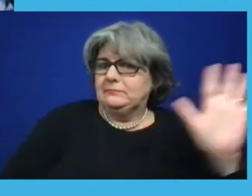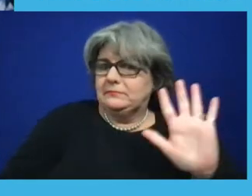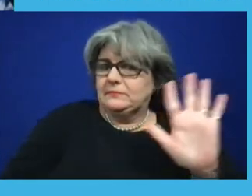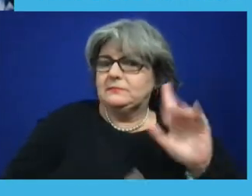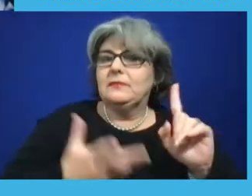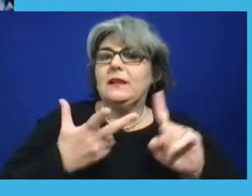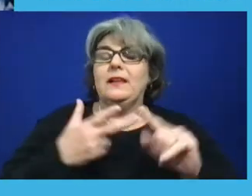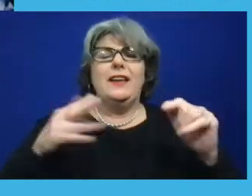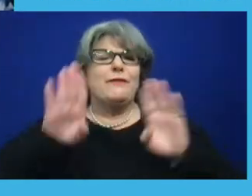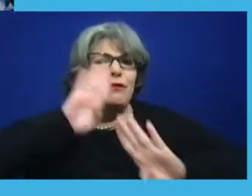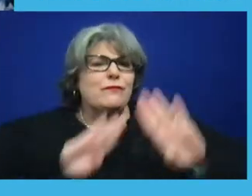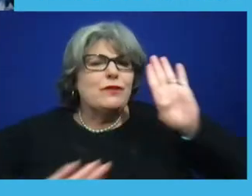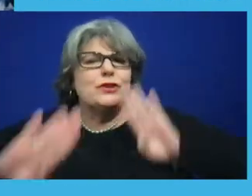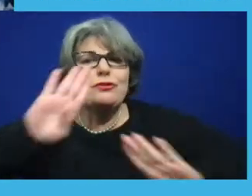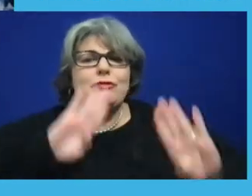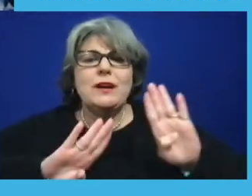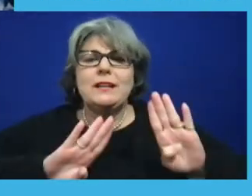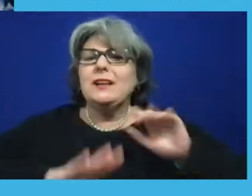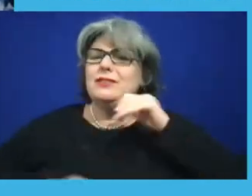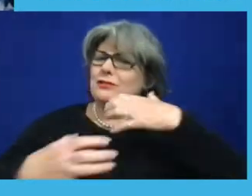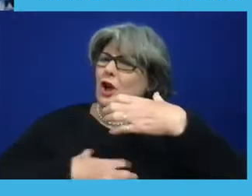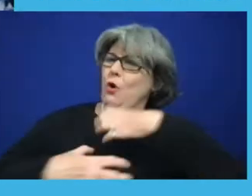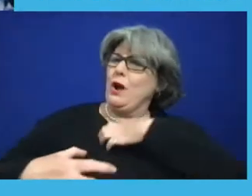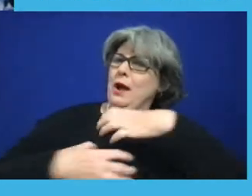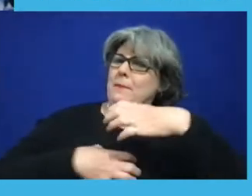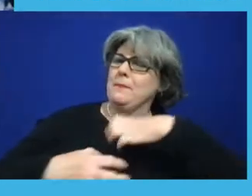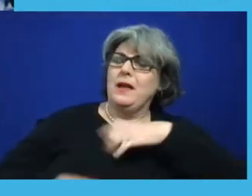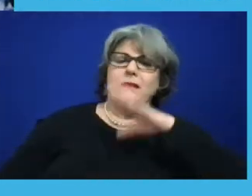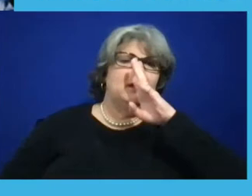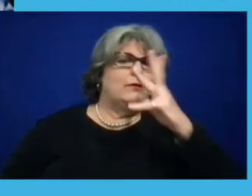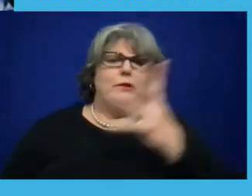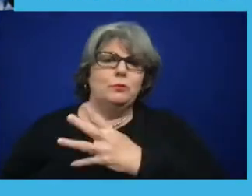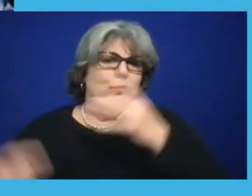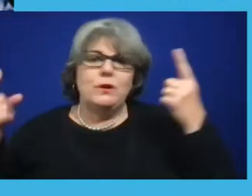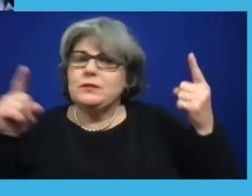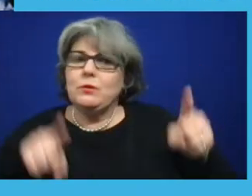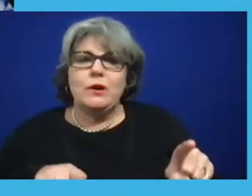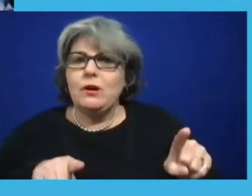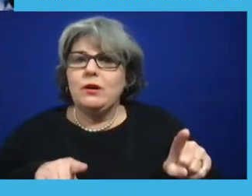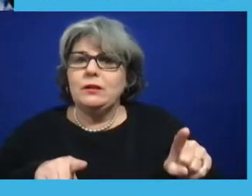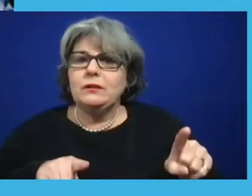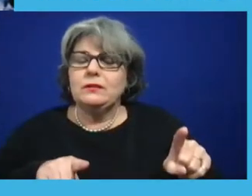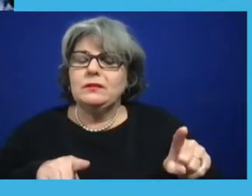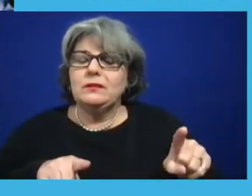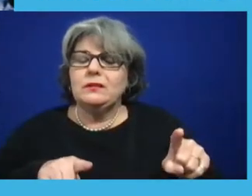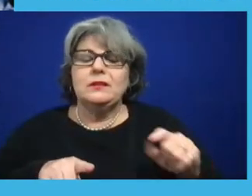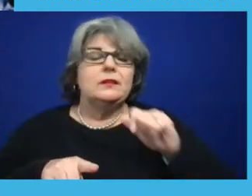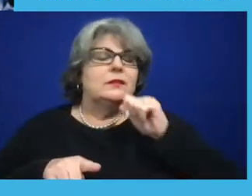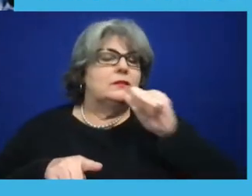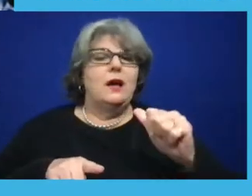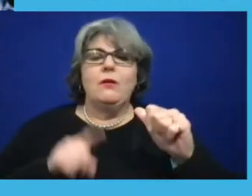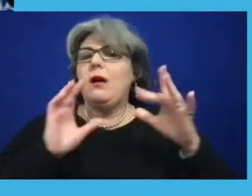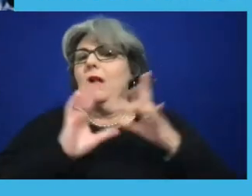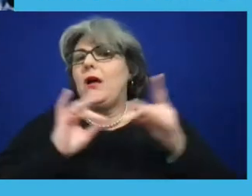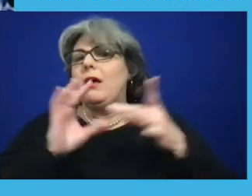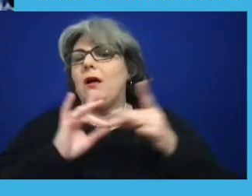you're anxious, don't put your head in the sand. If If you're frustrated right now, don't complain. Don't tune